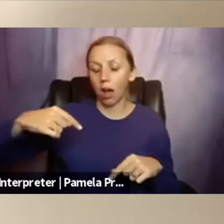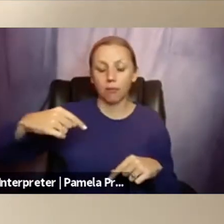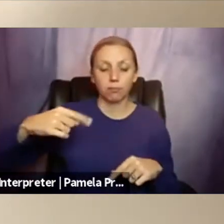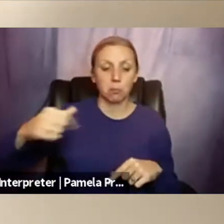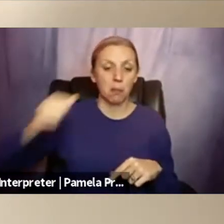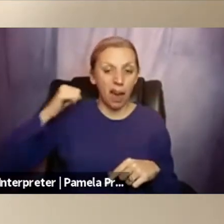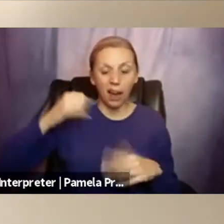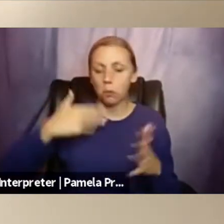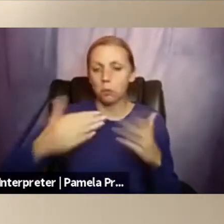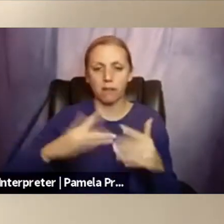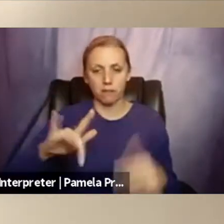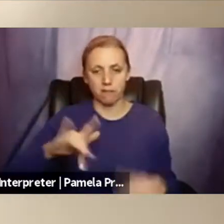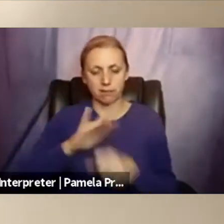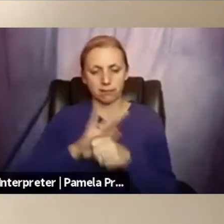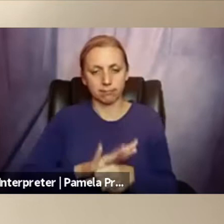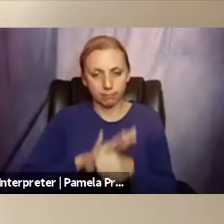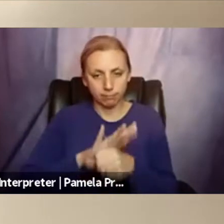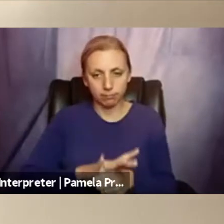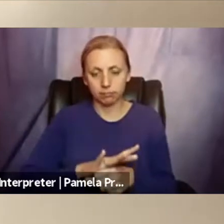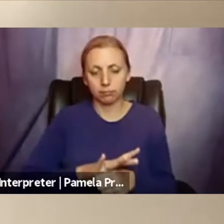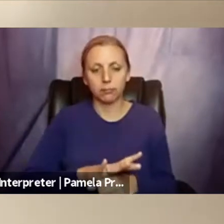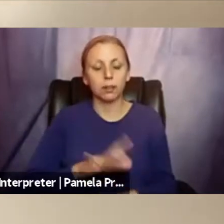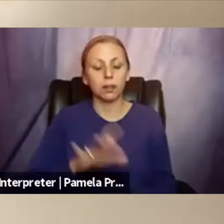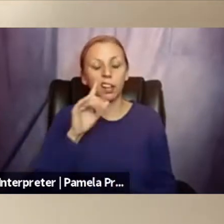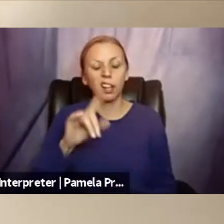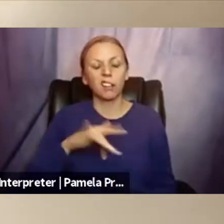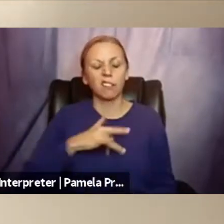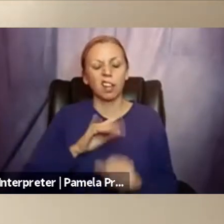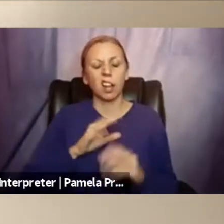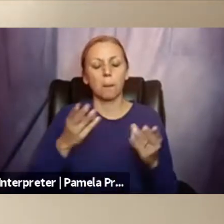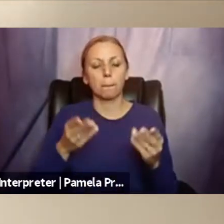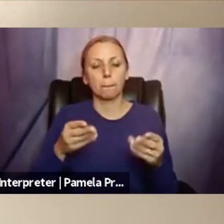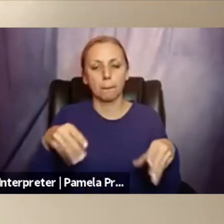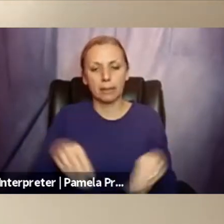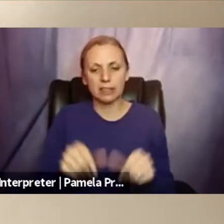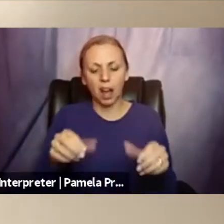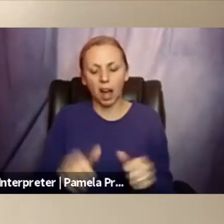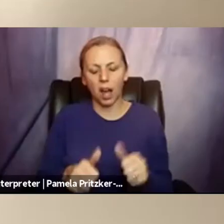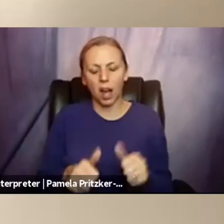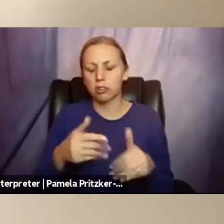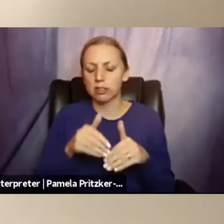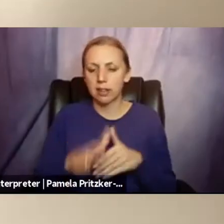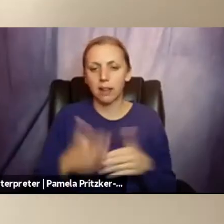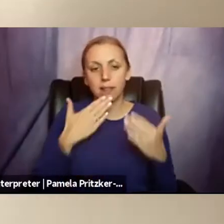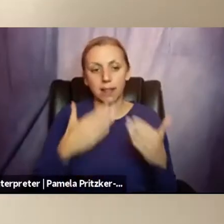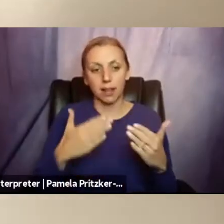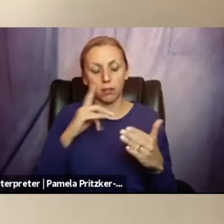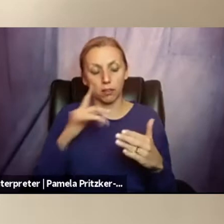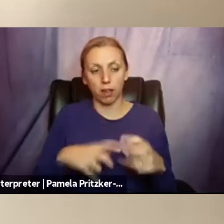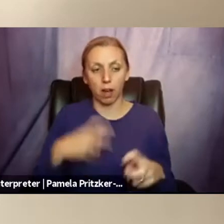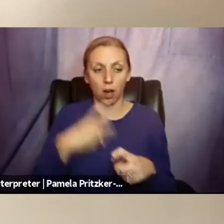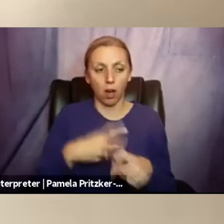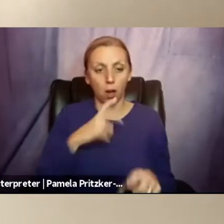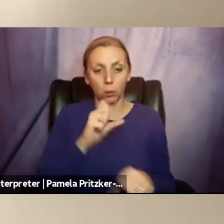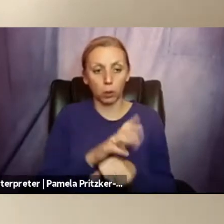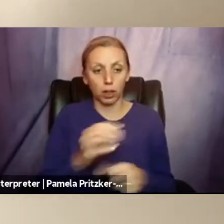you all to, if you feel comfortable, gently massage and also send some gratitude to this area for its hard work and care up to this day. I know